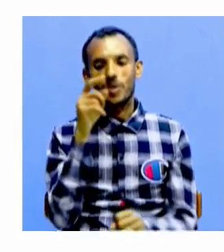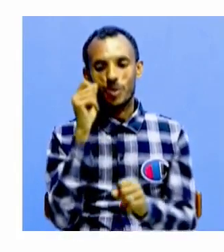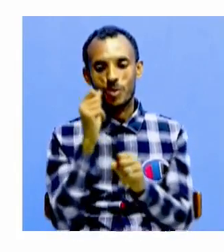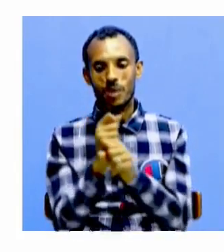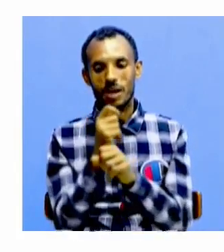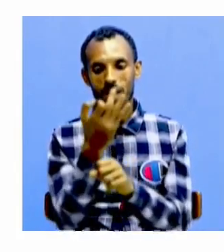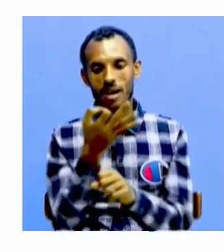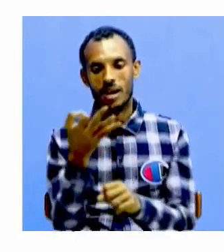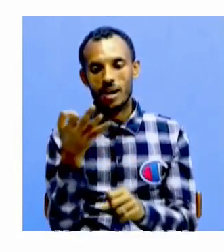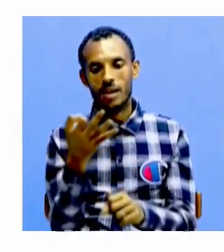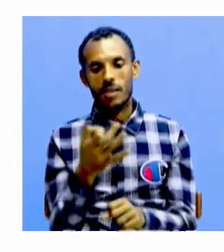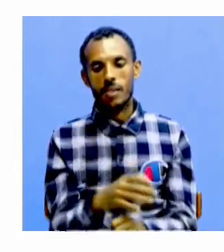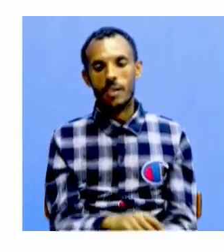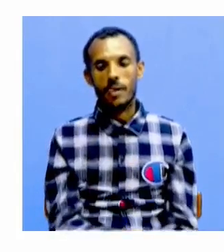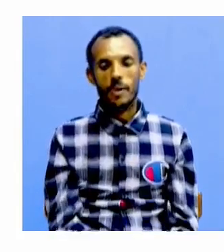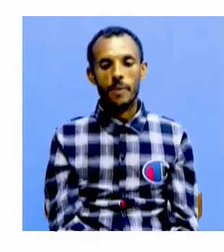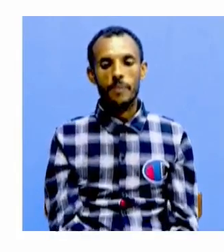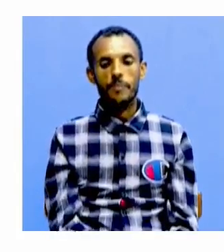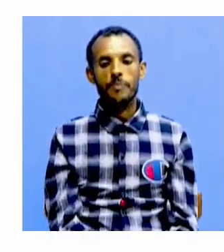hard,